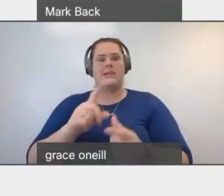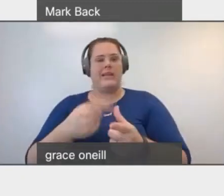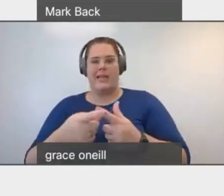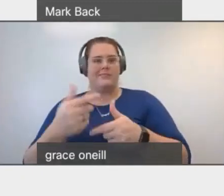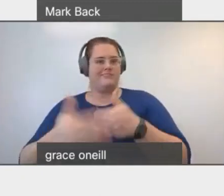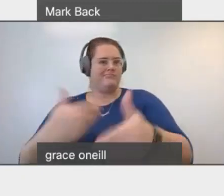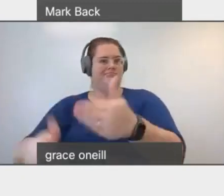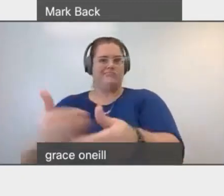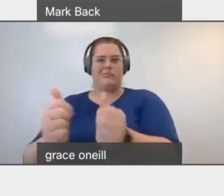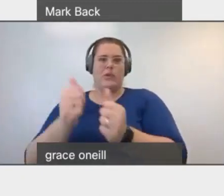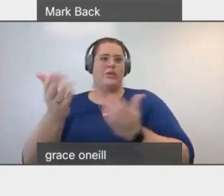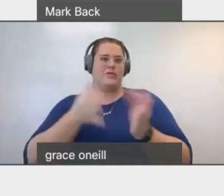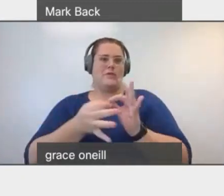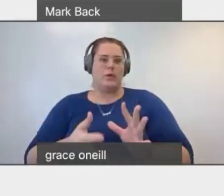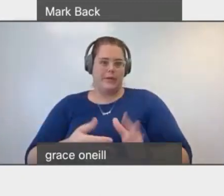so